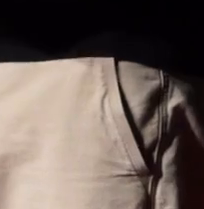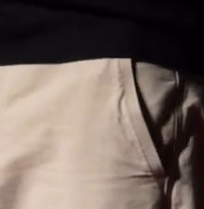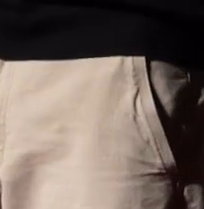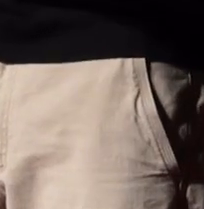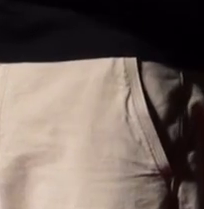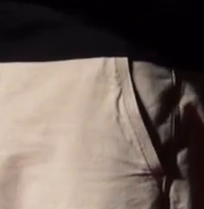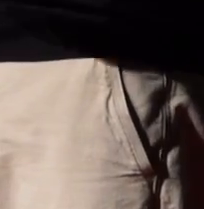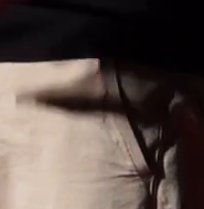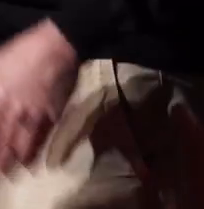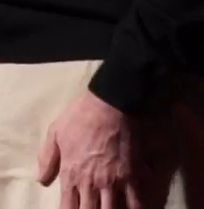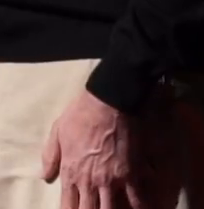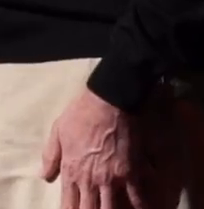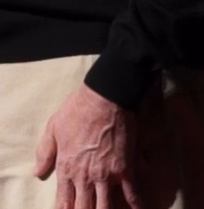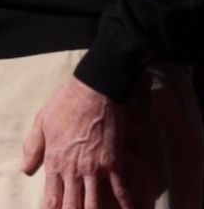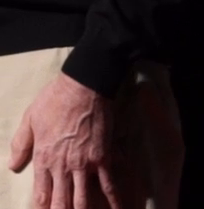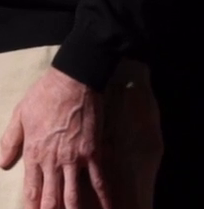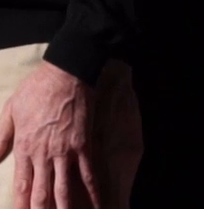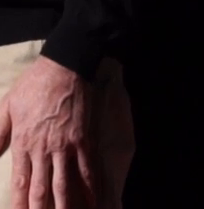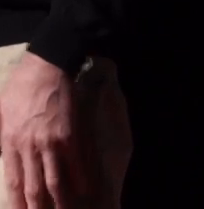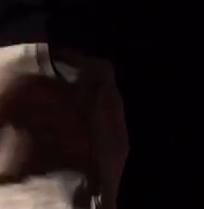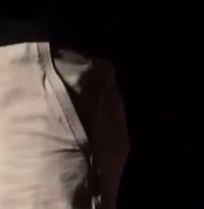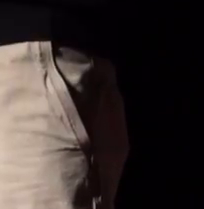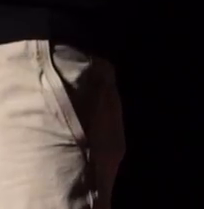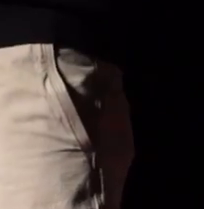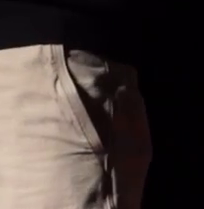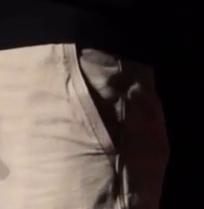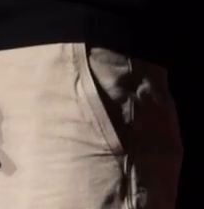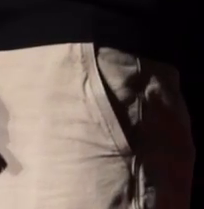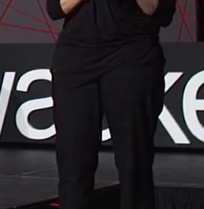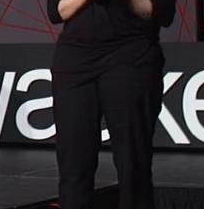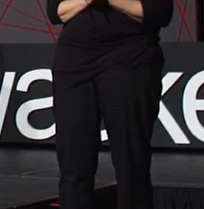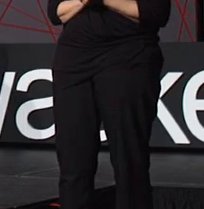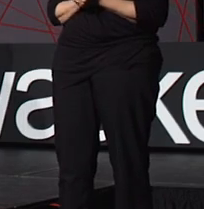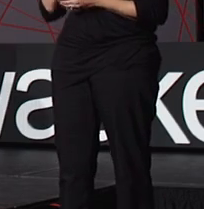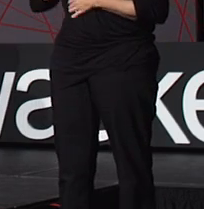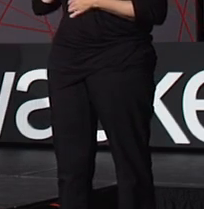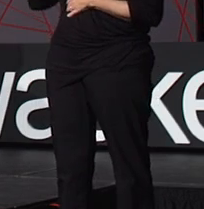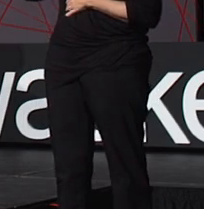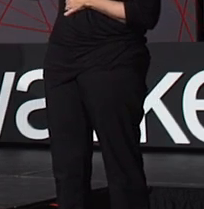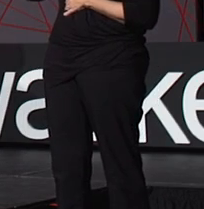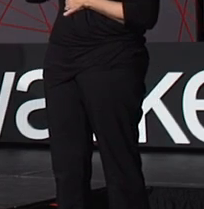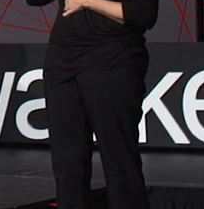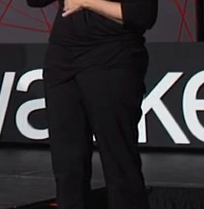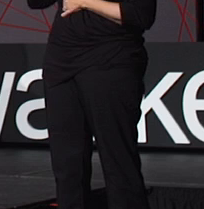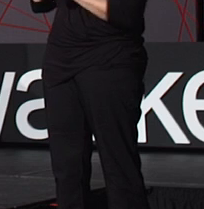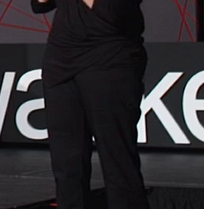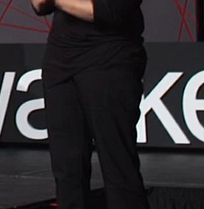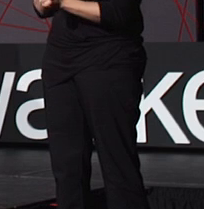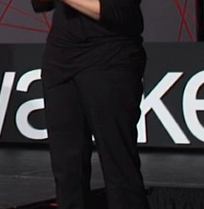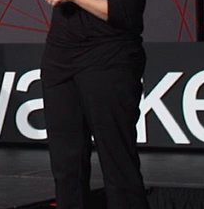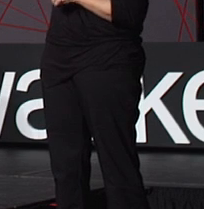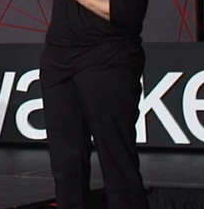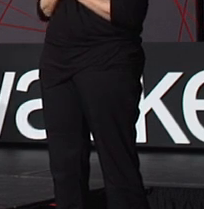maybe we'll discover something truly novel. As for my lab, we believe this is true. We